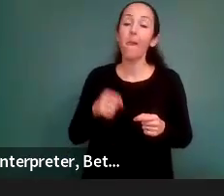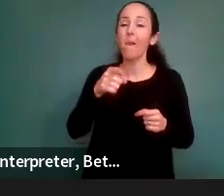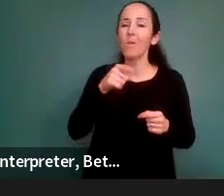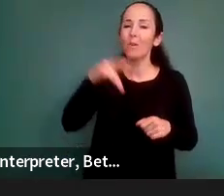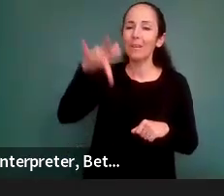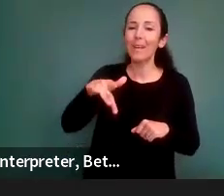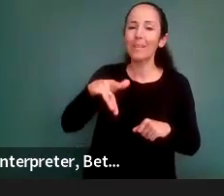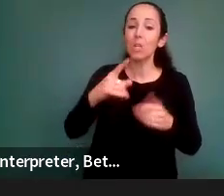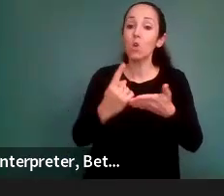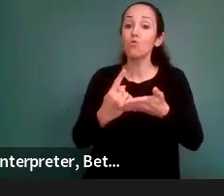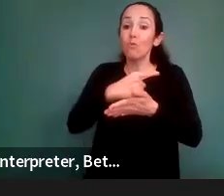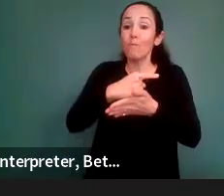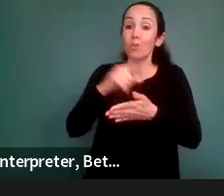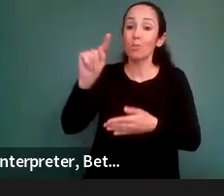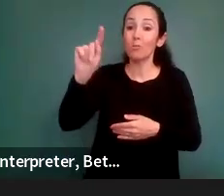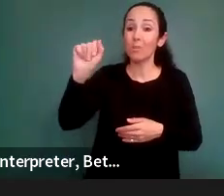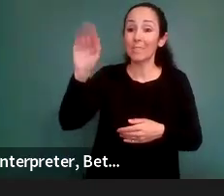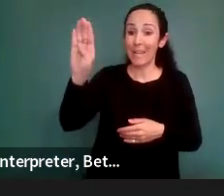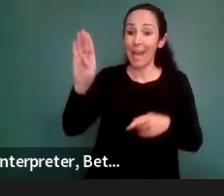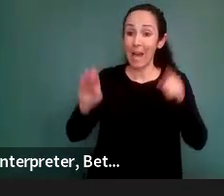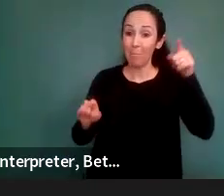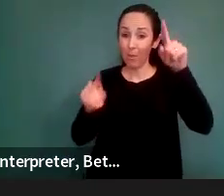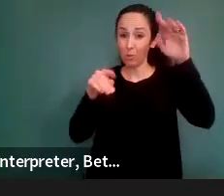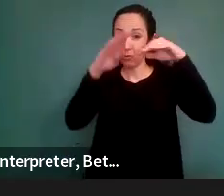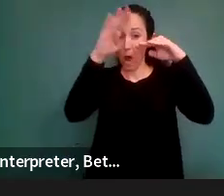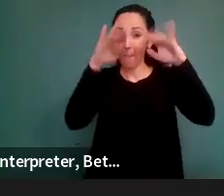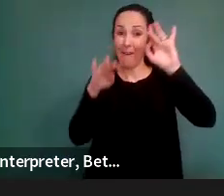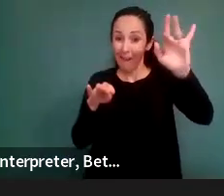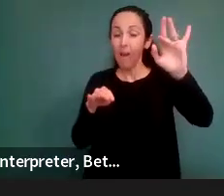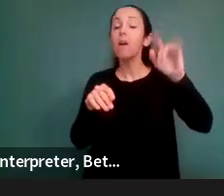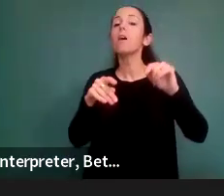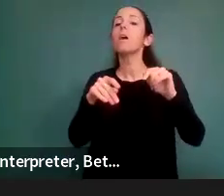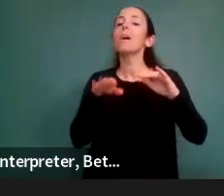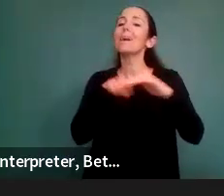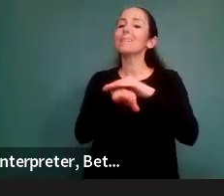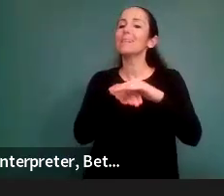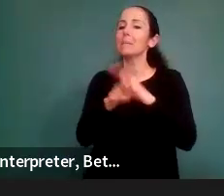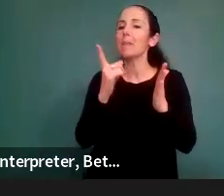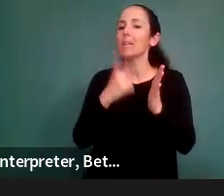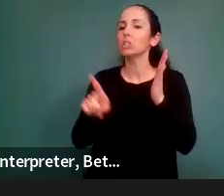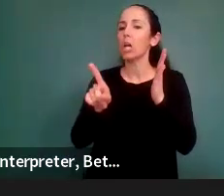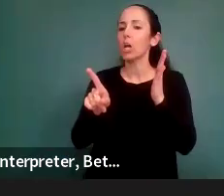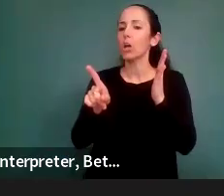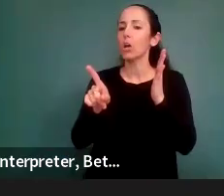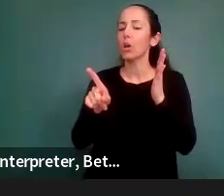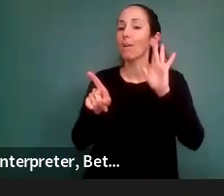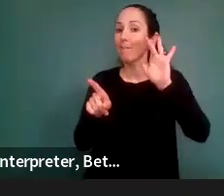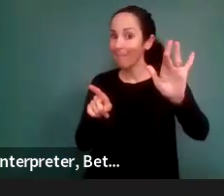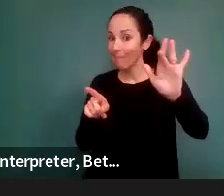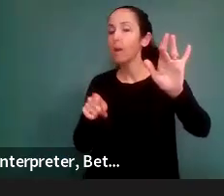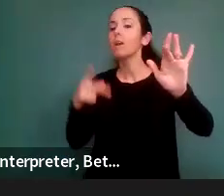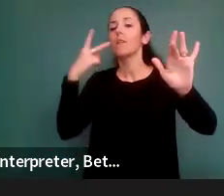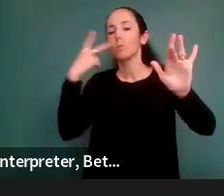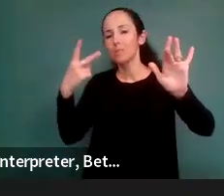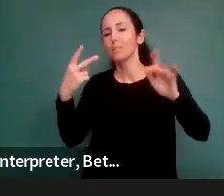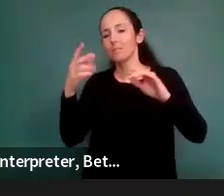review tab, and then you hit accessibility checker and went through the various options. Microsoft made it pretty easy